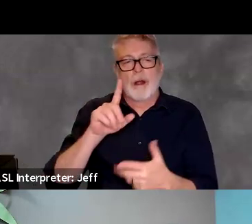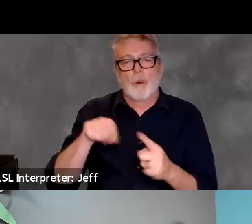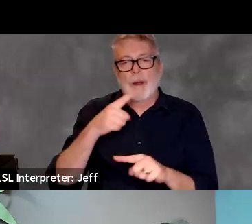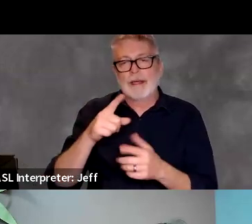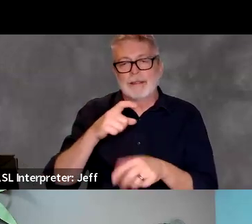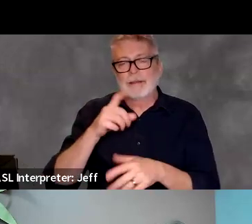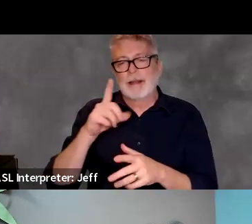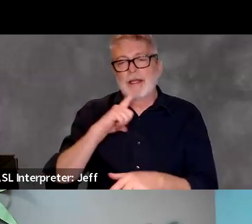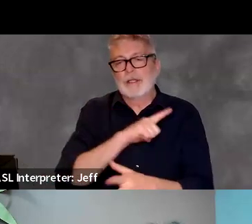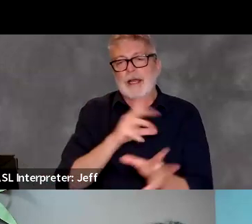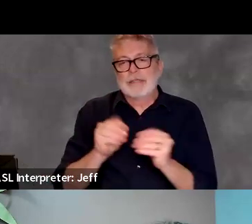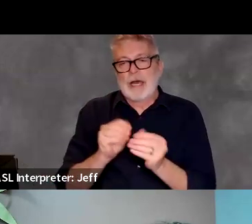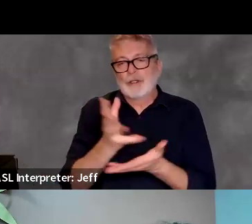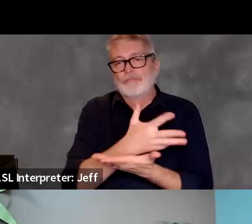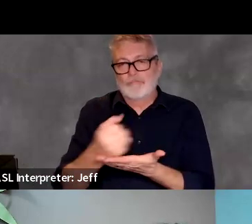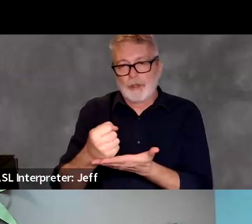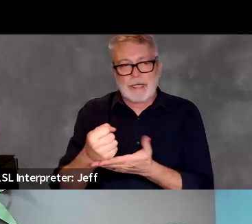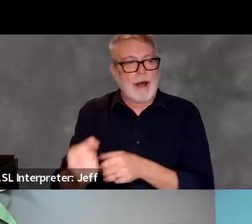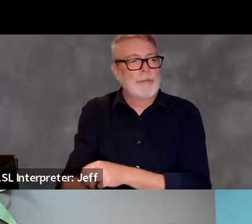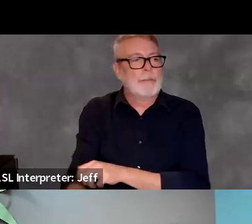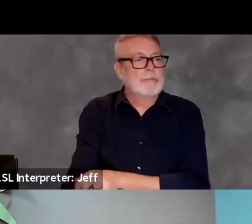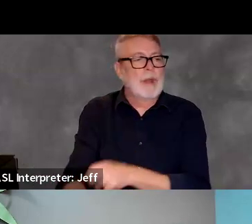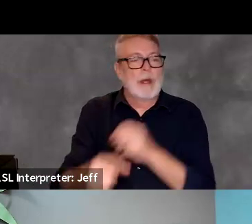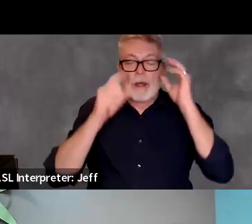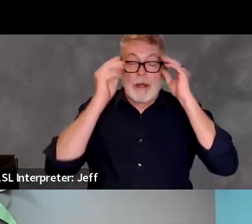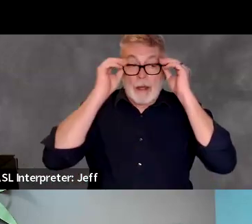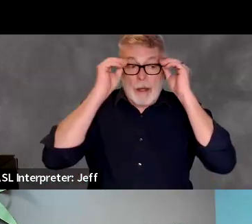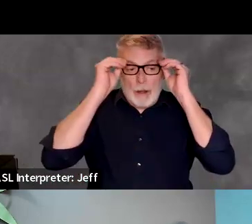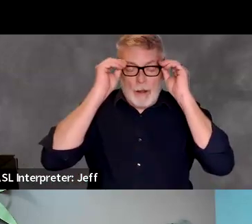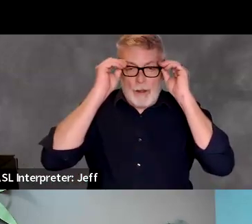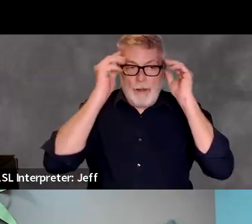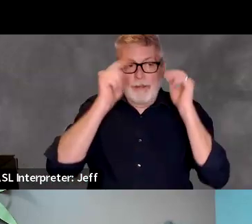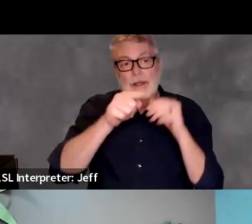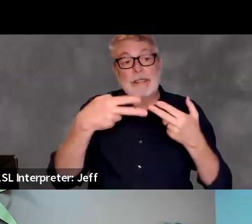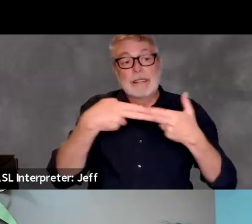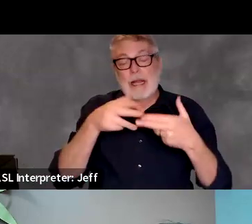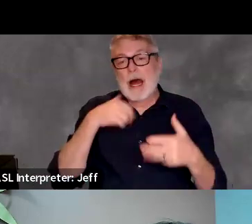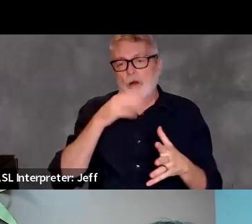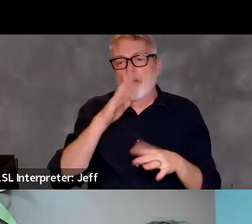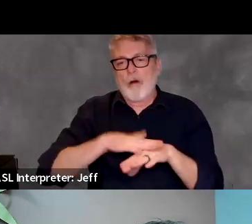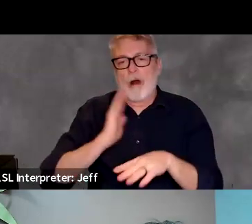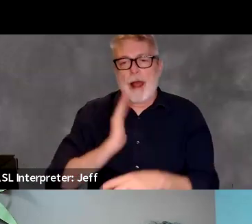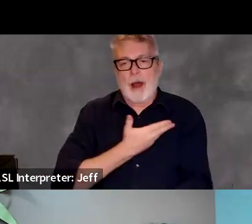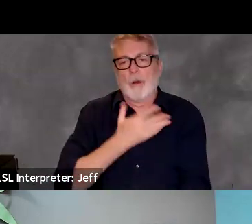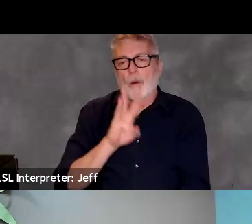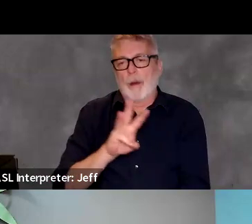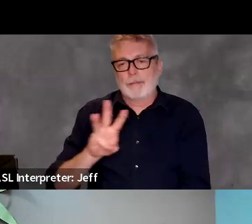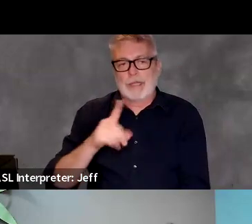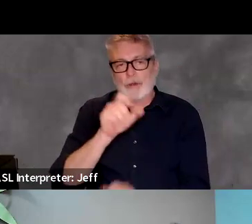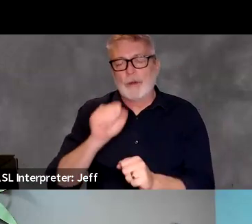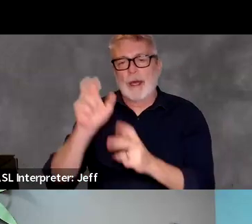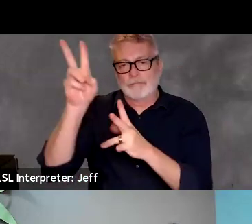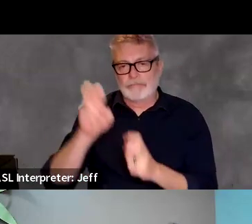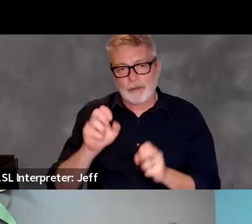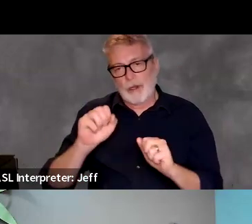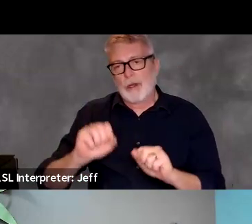at on this next slide, and all of these are posted on our website so that you have them. We're approaching